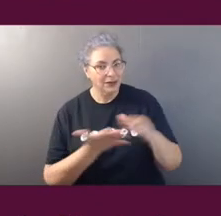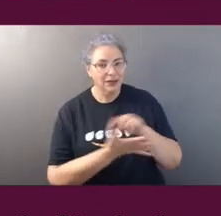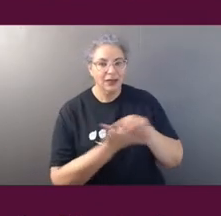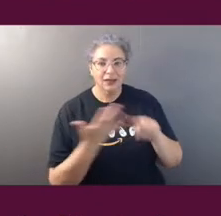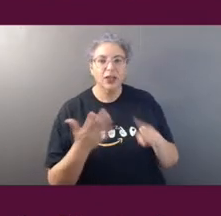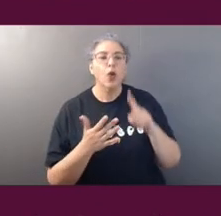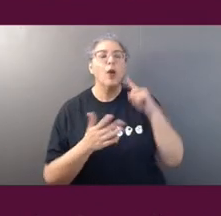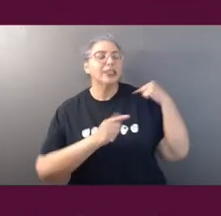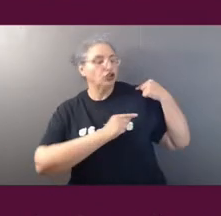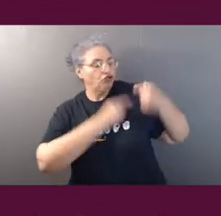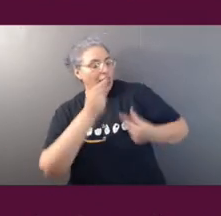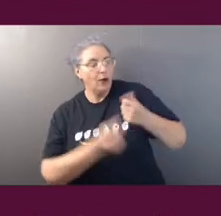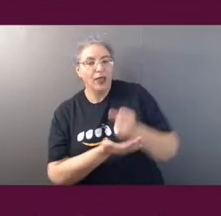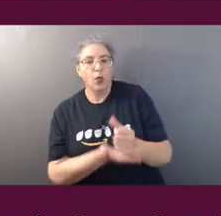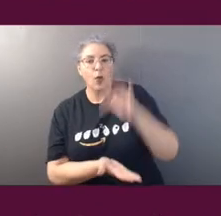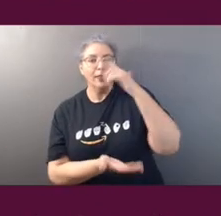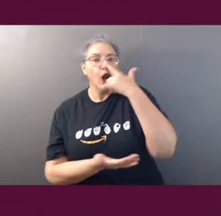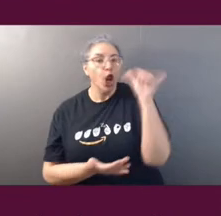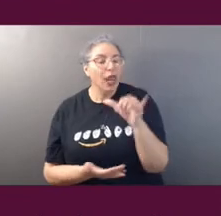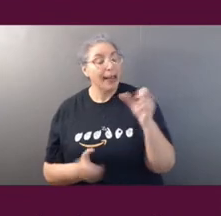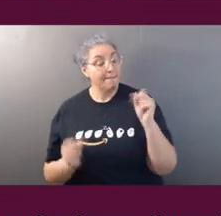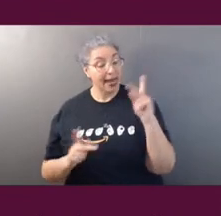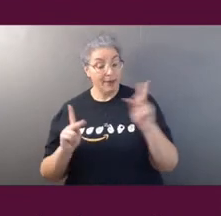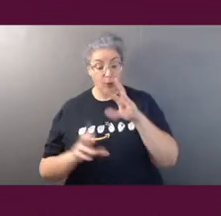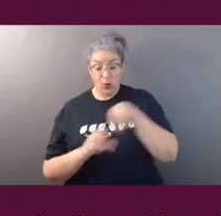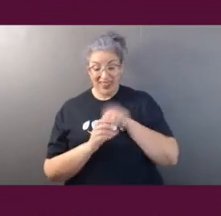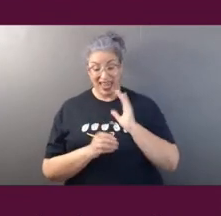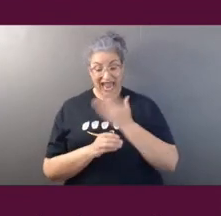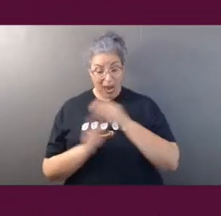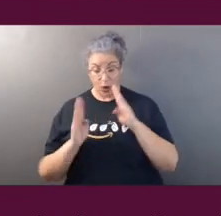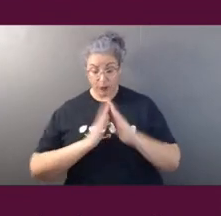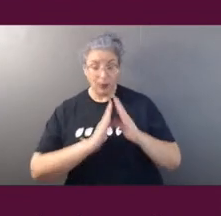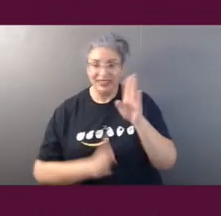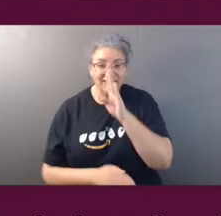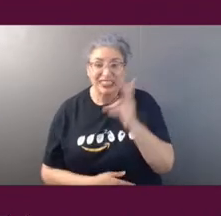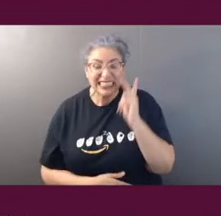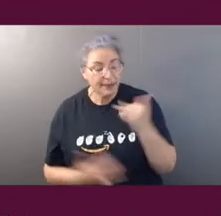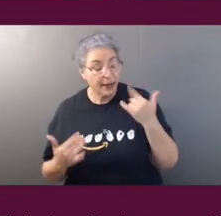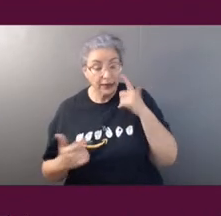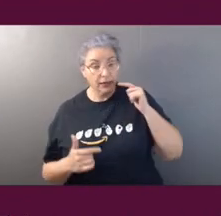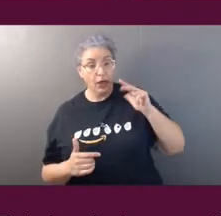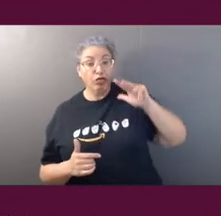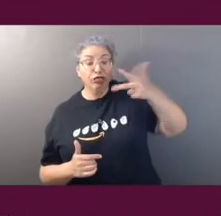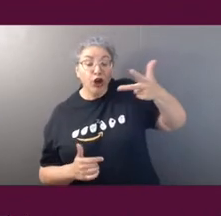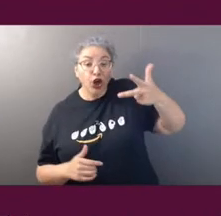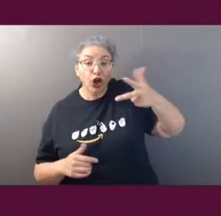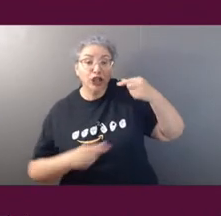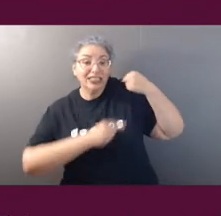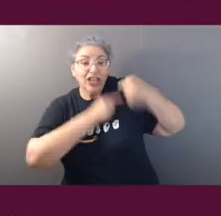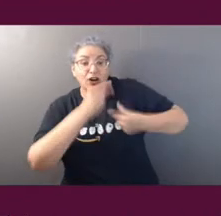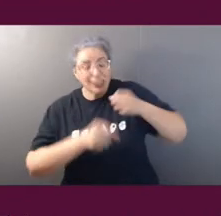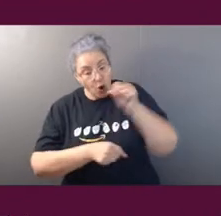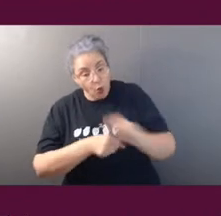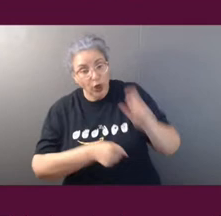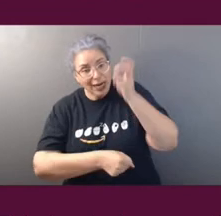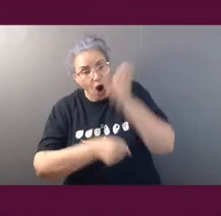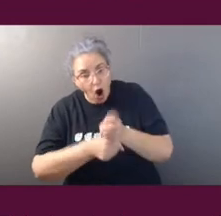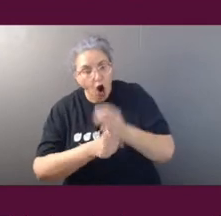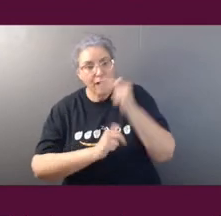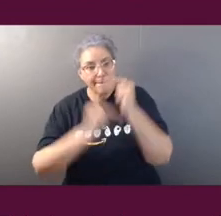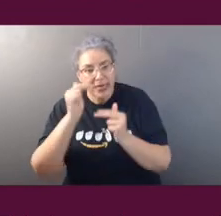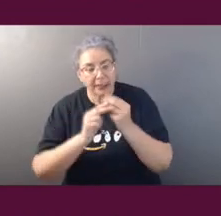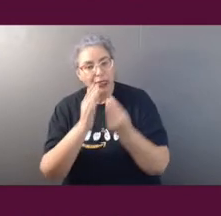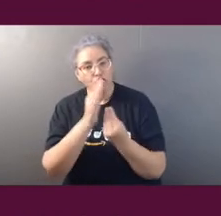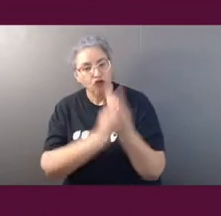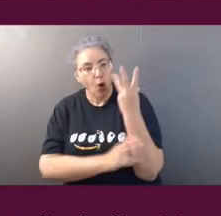This is what generational wealth can look like. Many people from our community don't get to see that. This is what it looks like. This is third generation working hard,